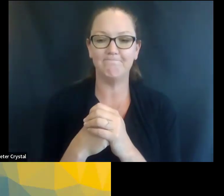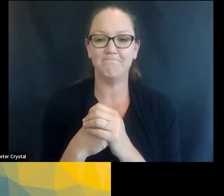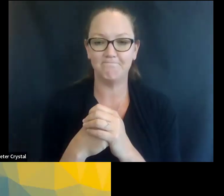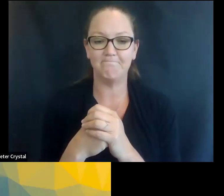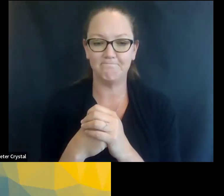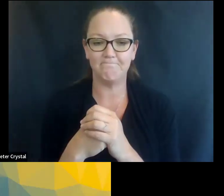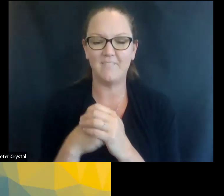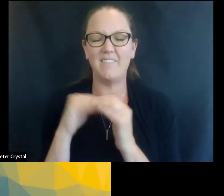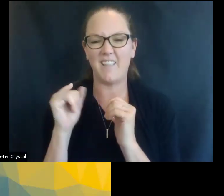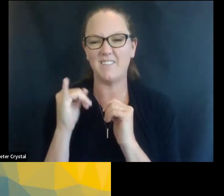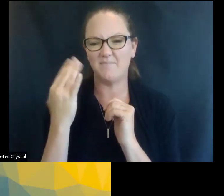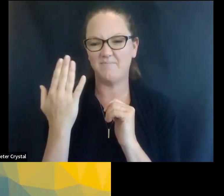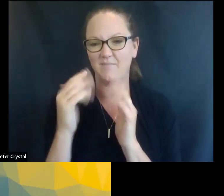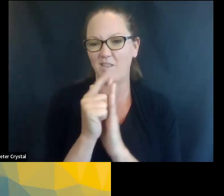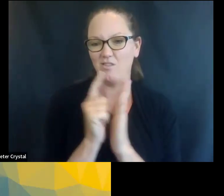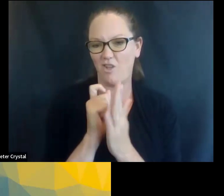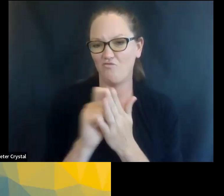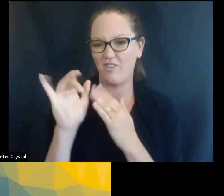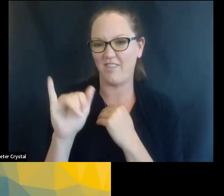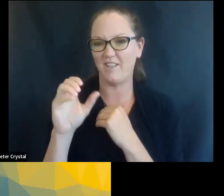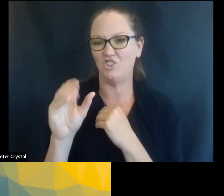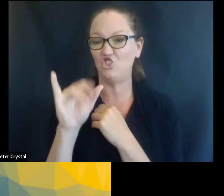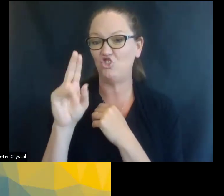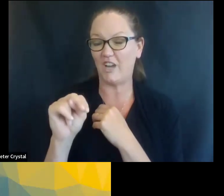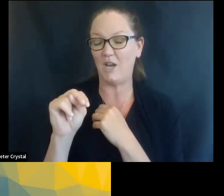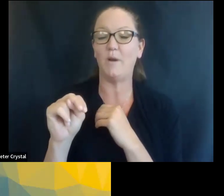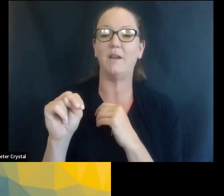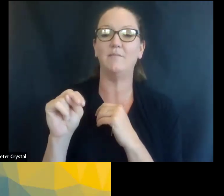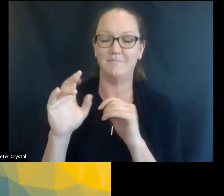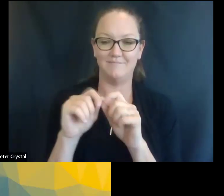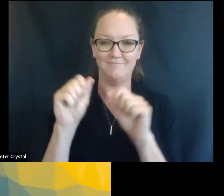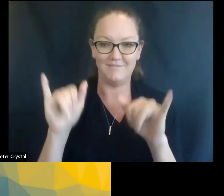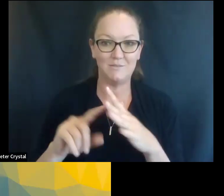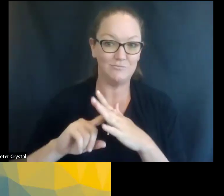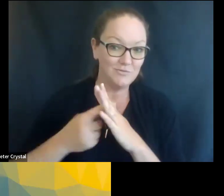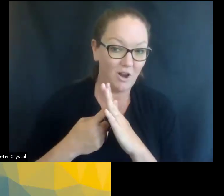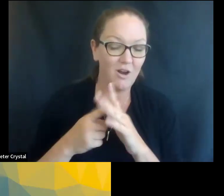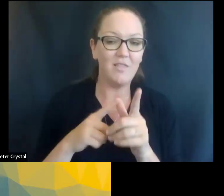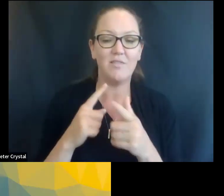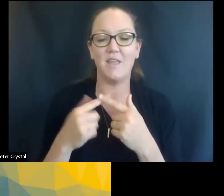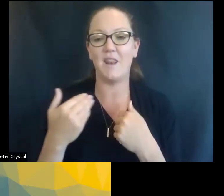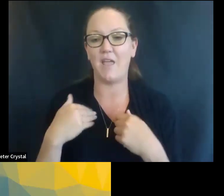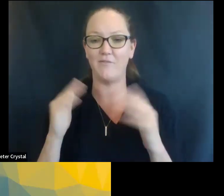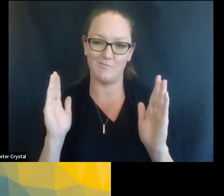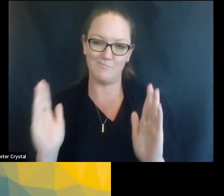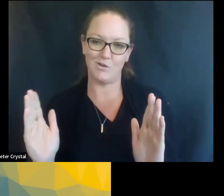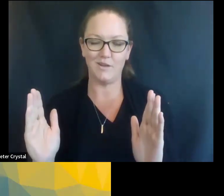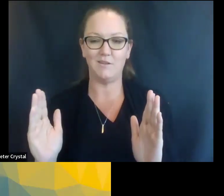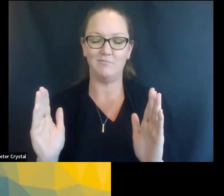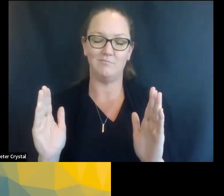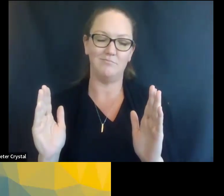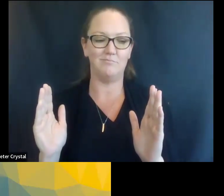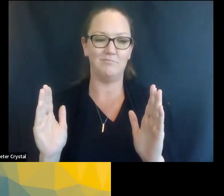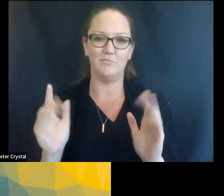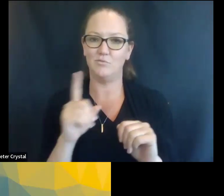kind of law was written. So January 1st, the system went live, and then there's this kind of period in between that's designed to allow data brokers to kind